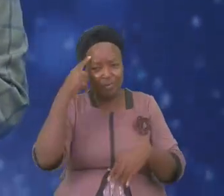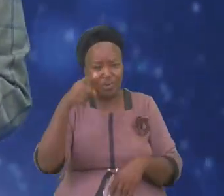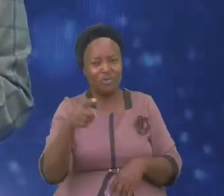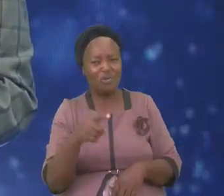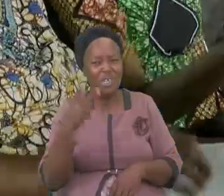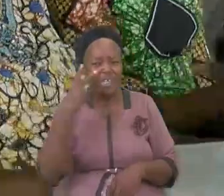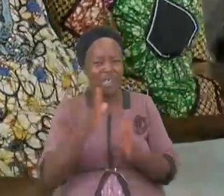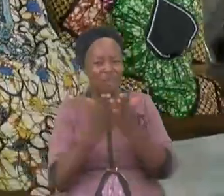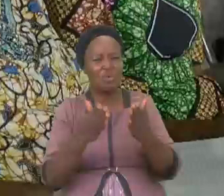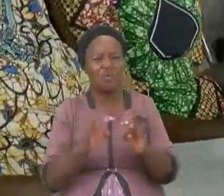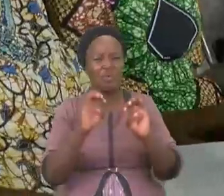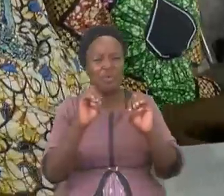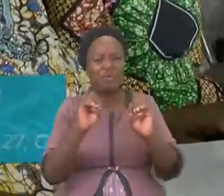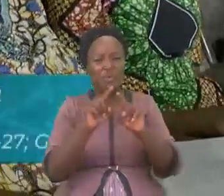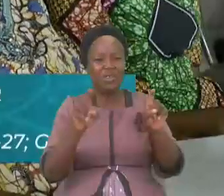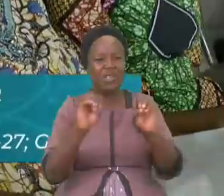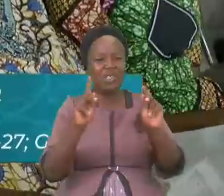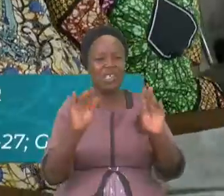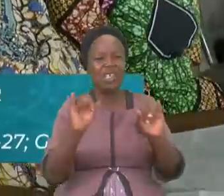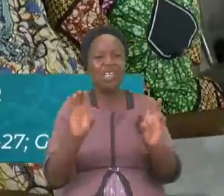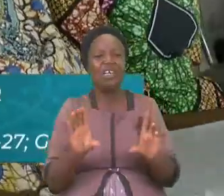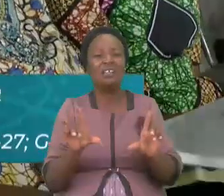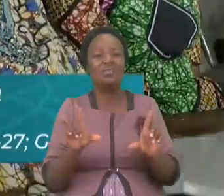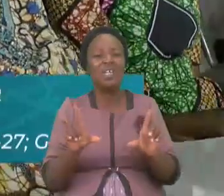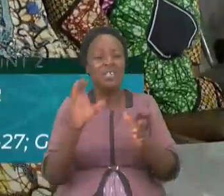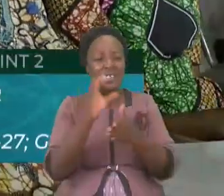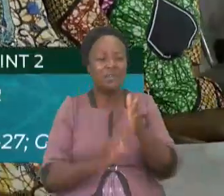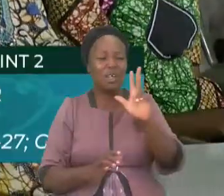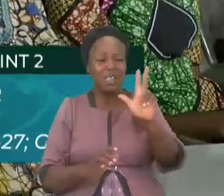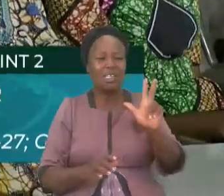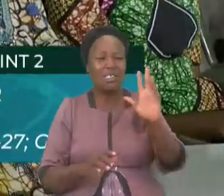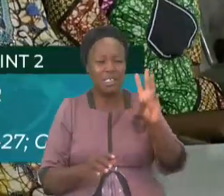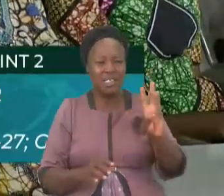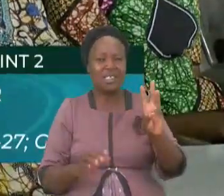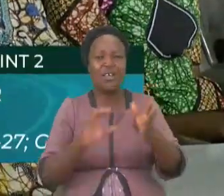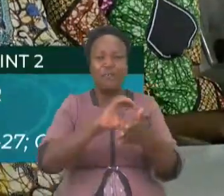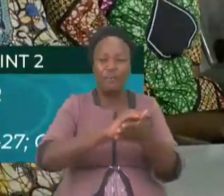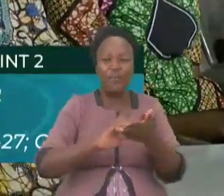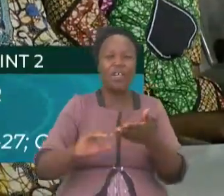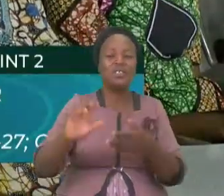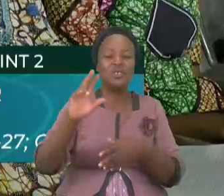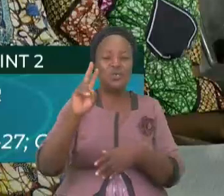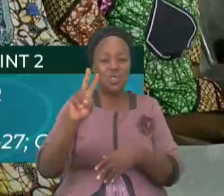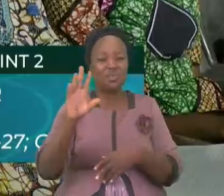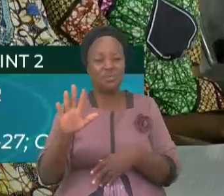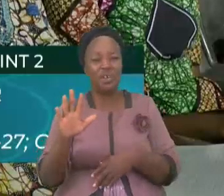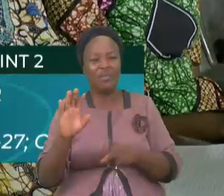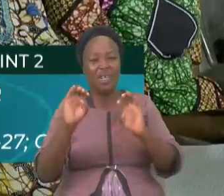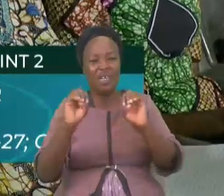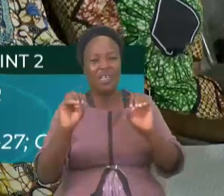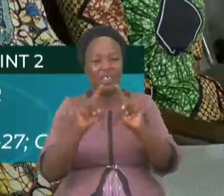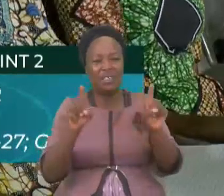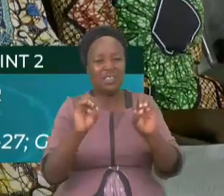I'm reading from verse 25. Ezekiel chapter 36, and we're reading from verse 25.